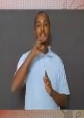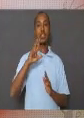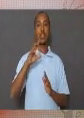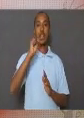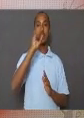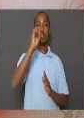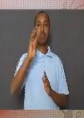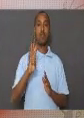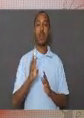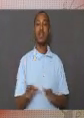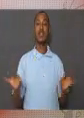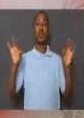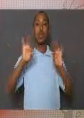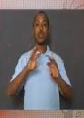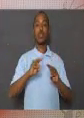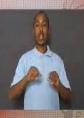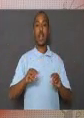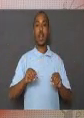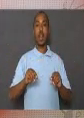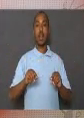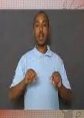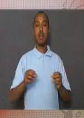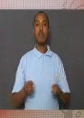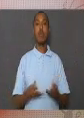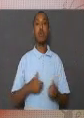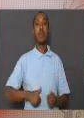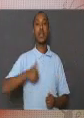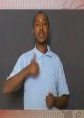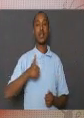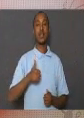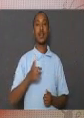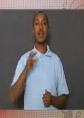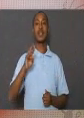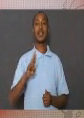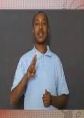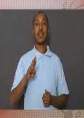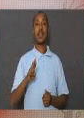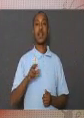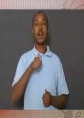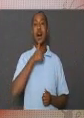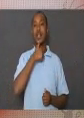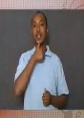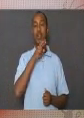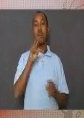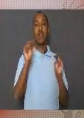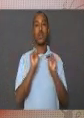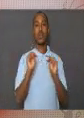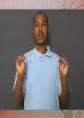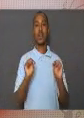is suitable for soils that are more basic rather than acidic or neutral.